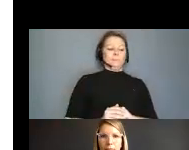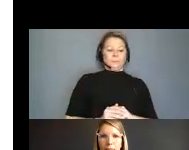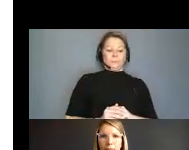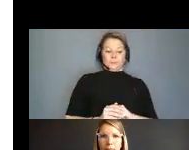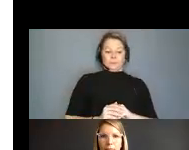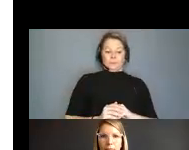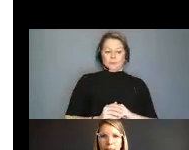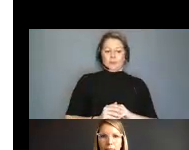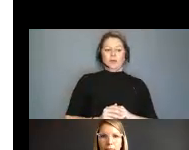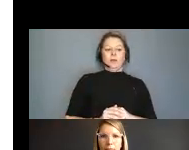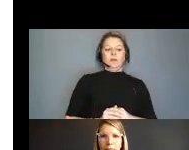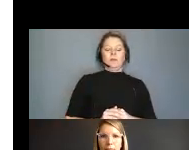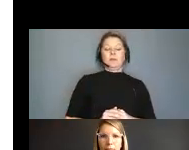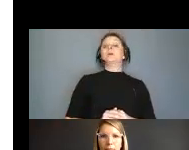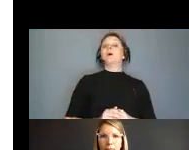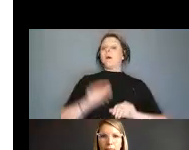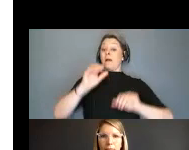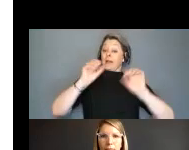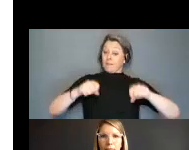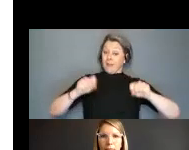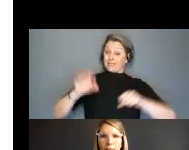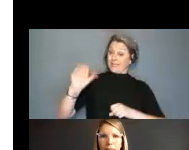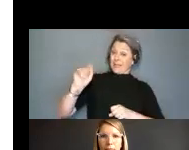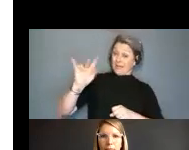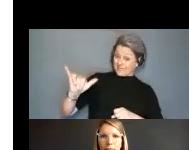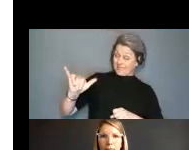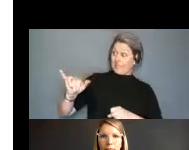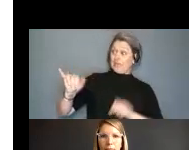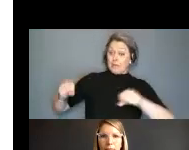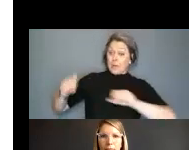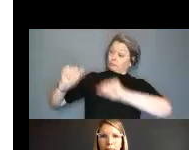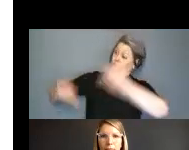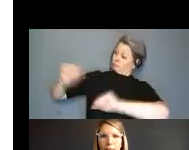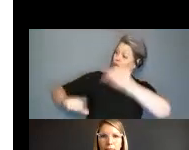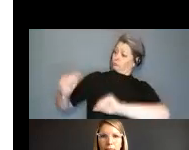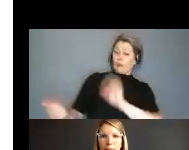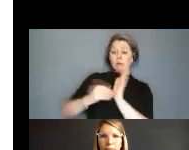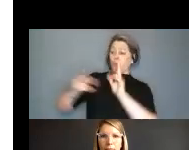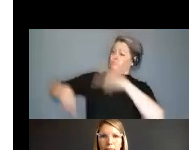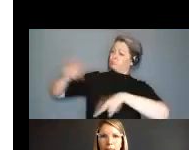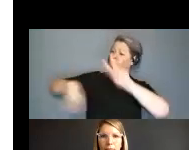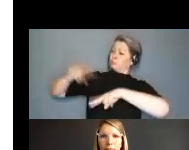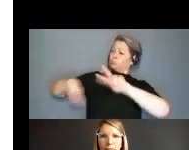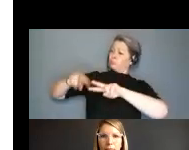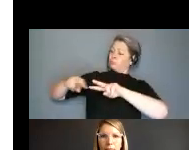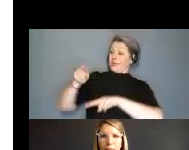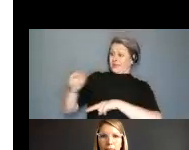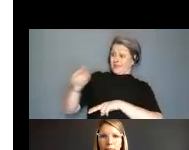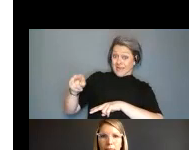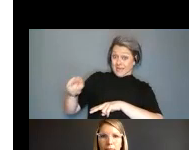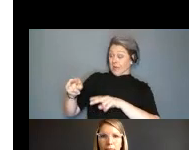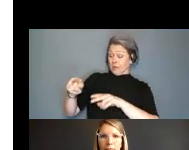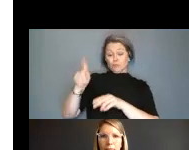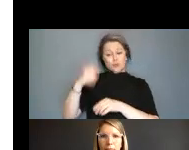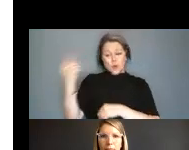can capacity be reassessed, but as we mentioned, adults that are declared have their plans consistently